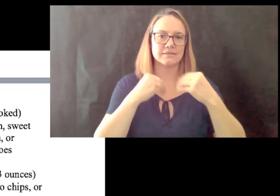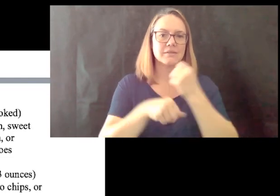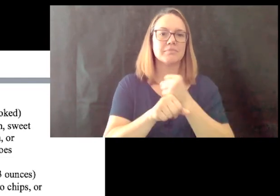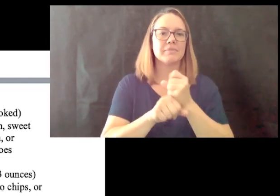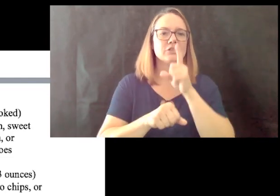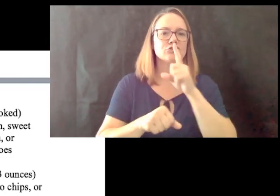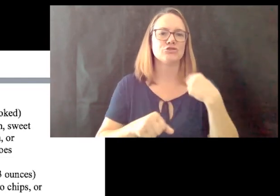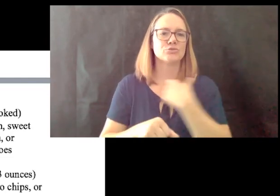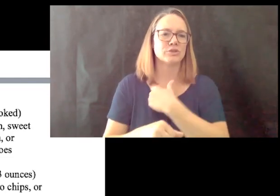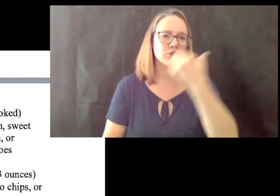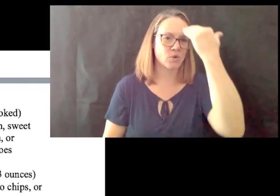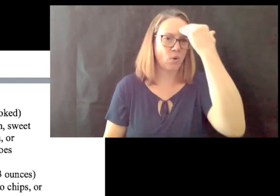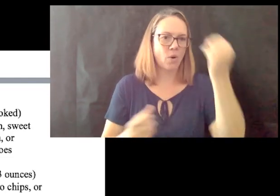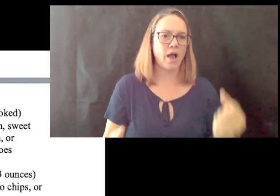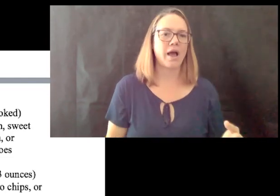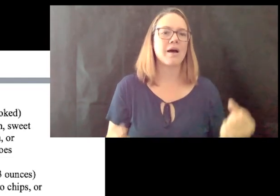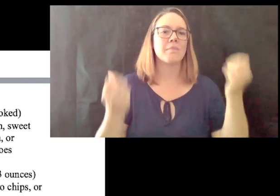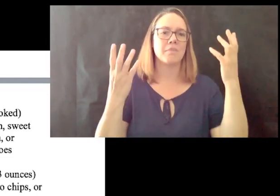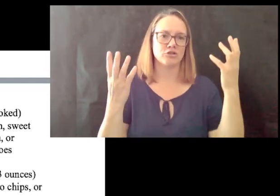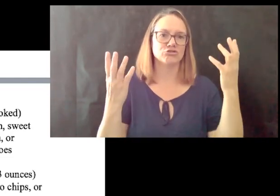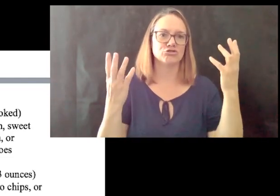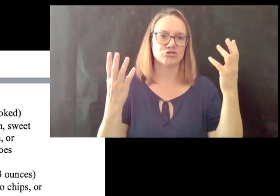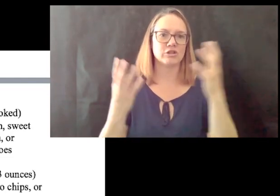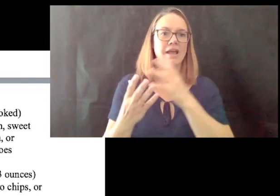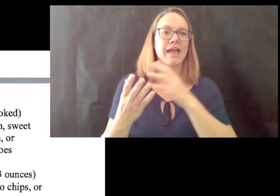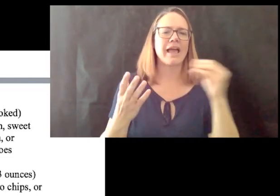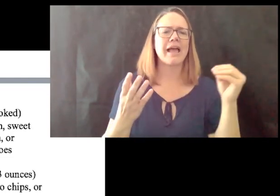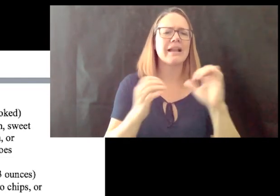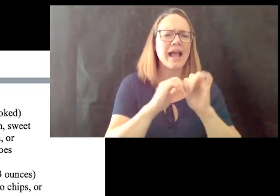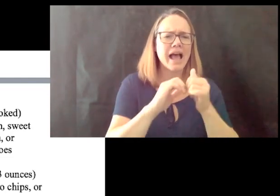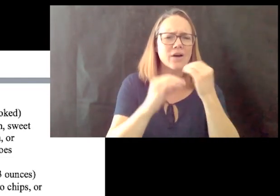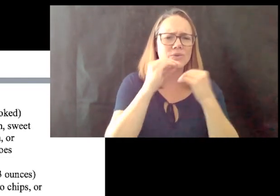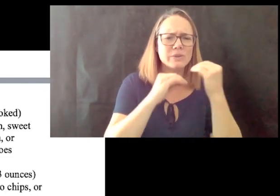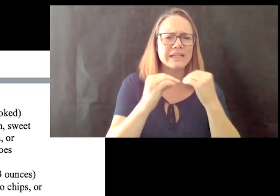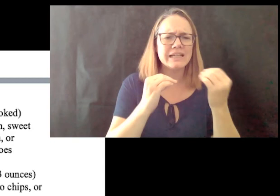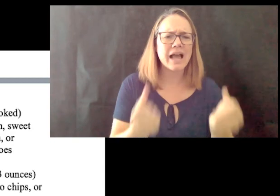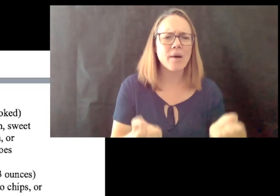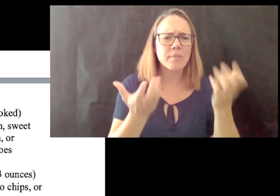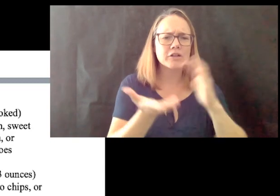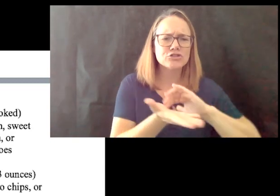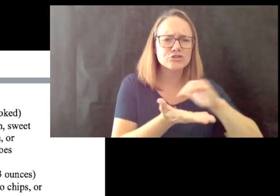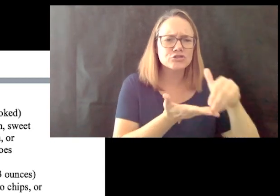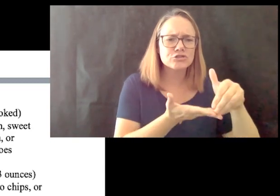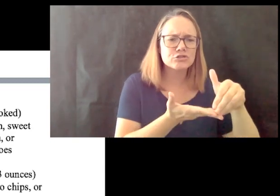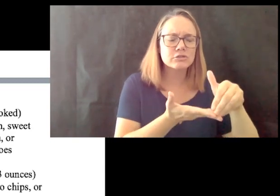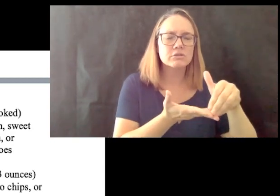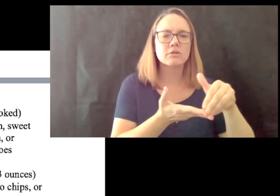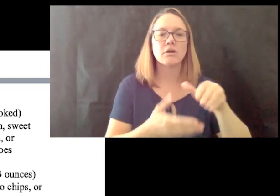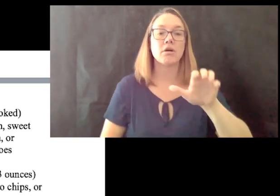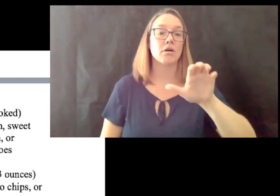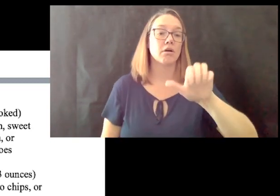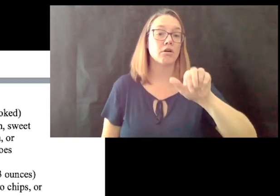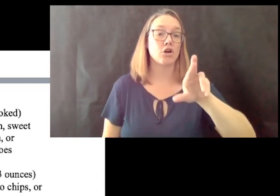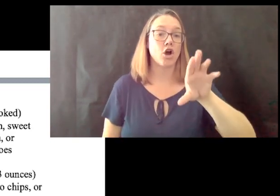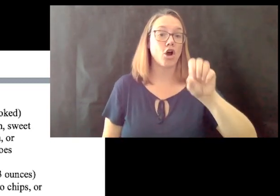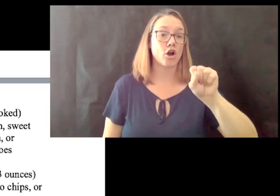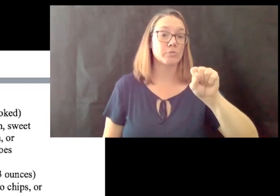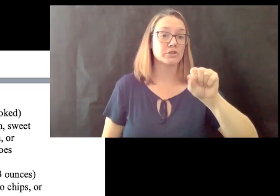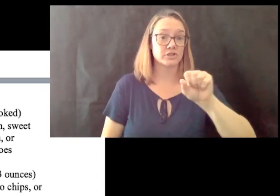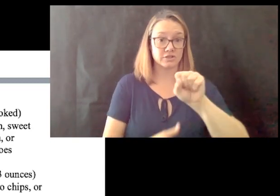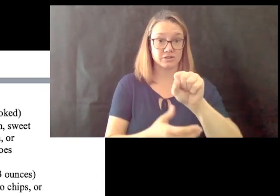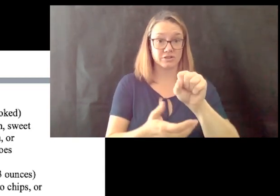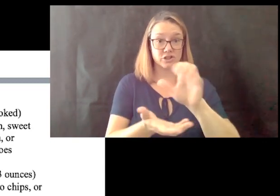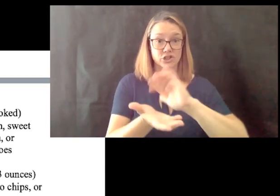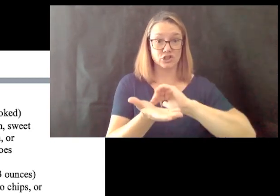quantifying carbs and getting an idea of how to incorporate this into meals. So carbohydrate